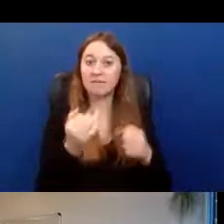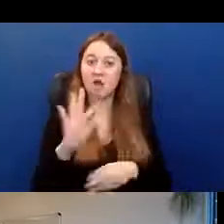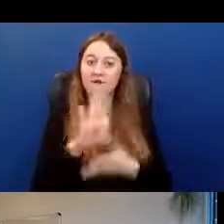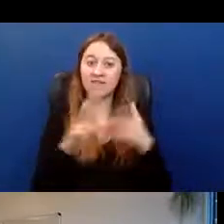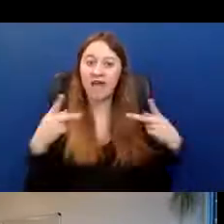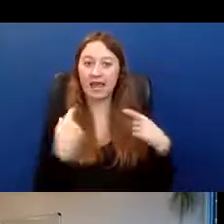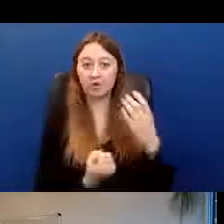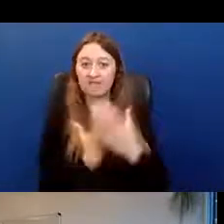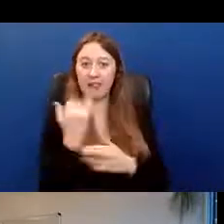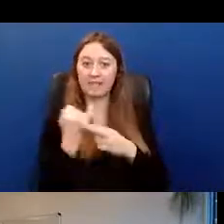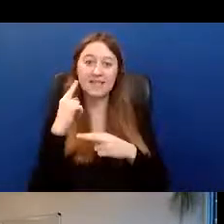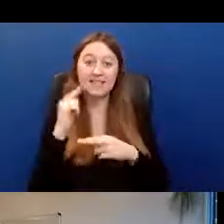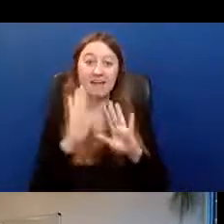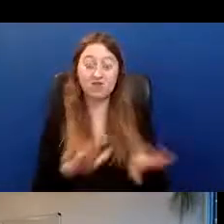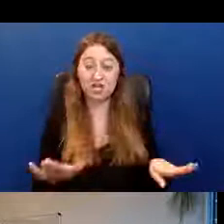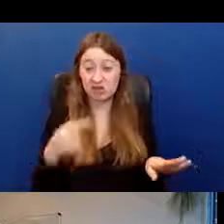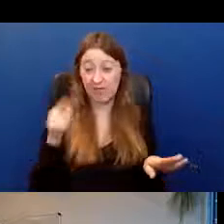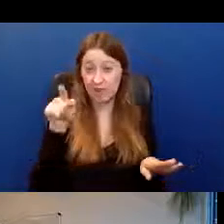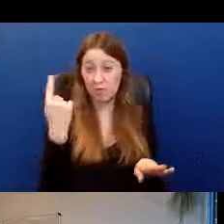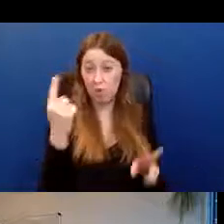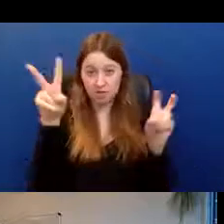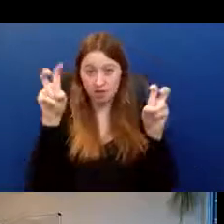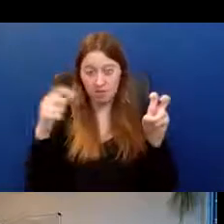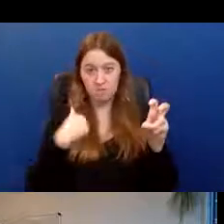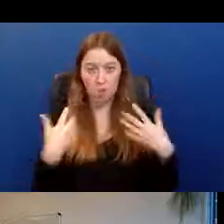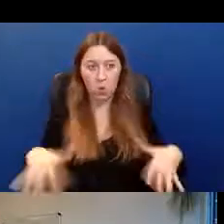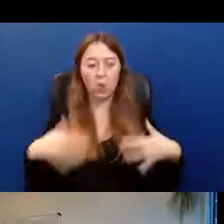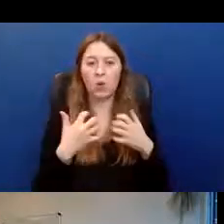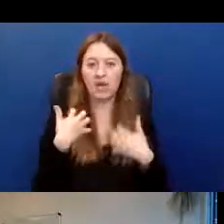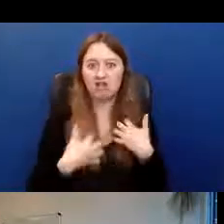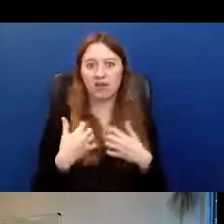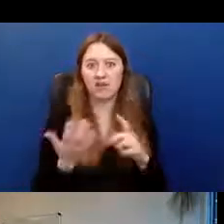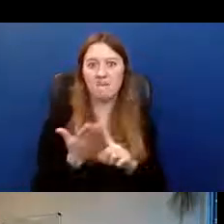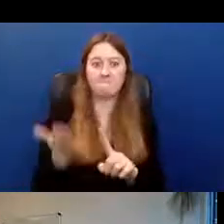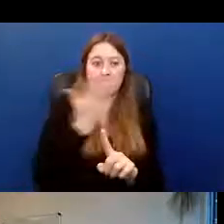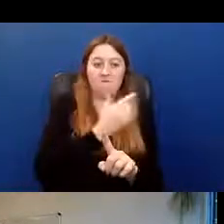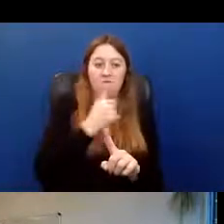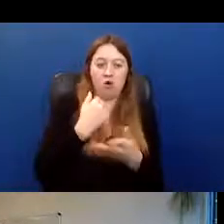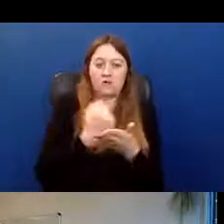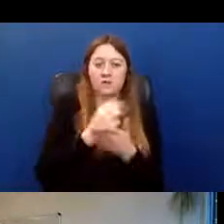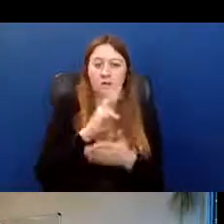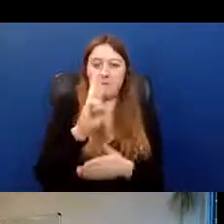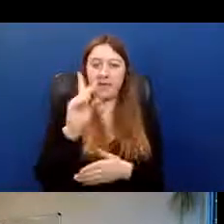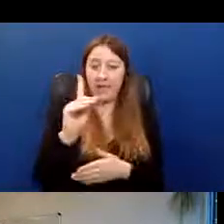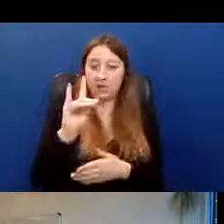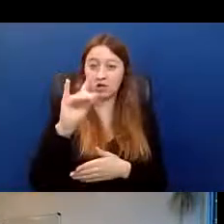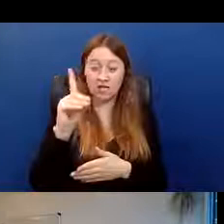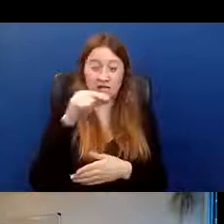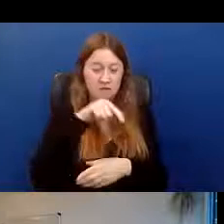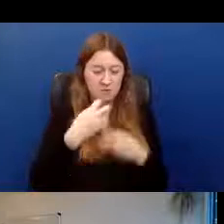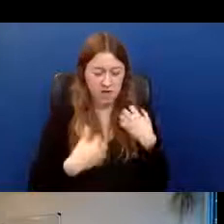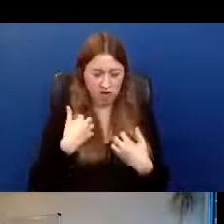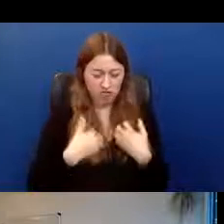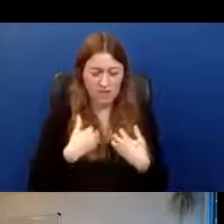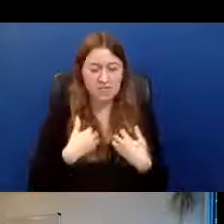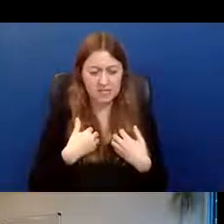Children. It's a topic I got interested in before I did my PhD quite a few years ago. And at that time, there